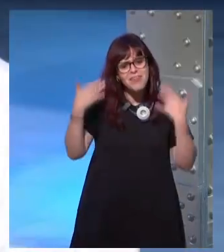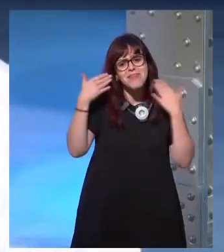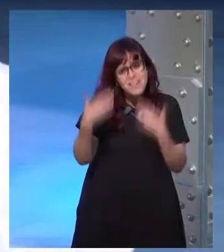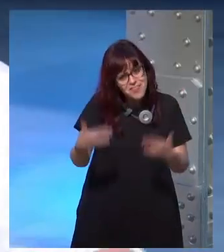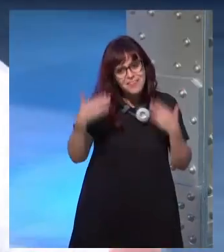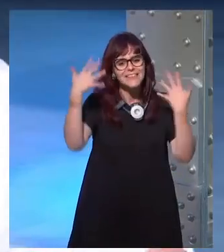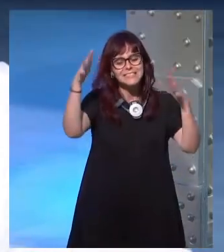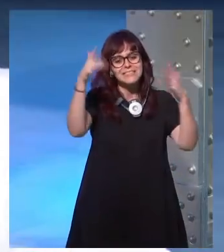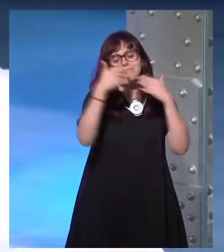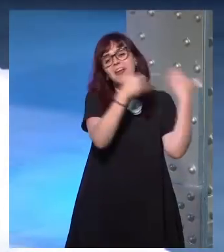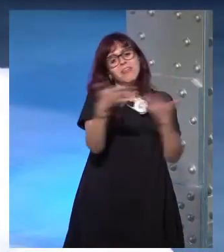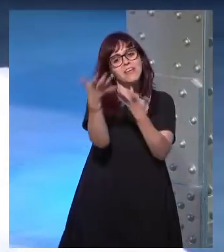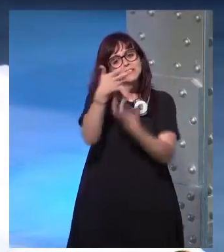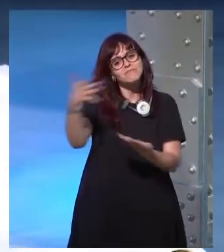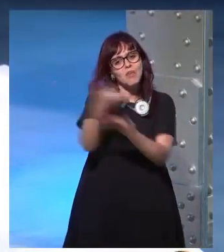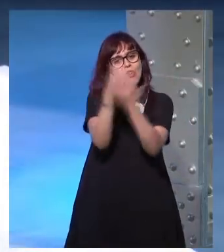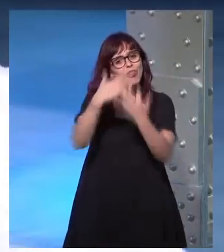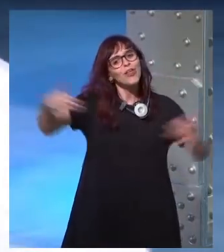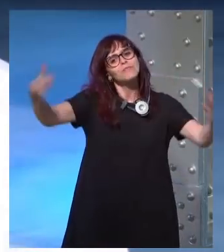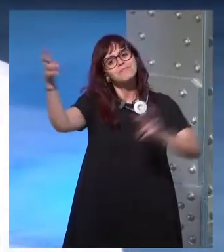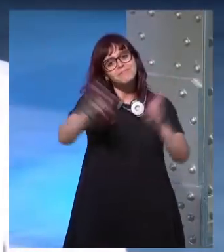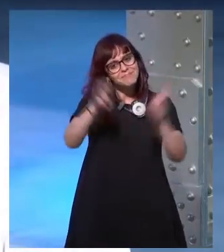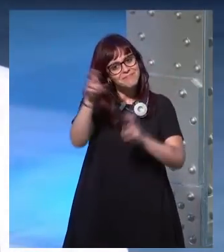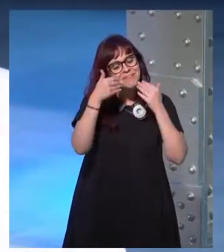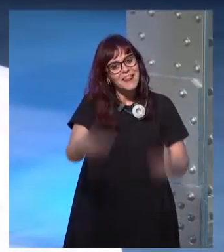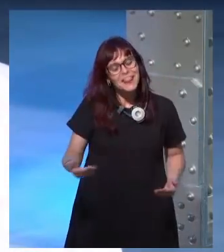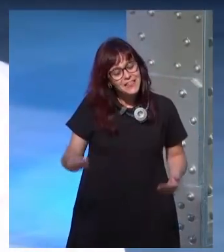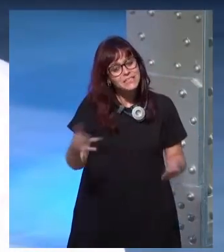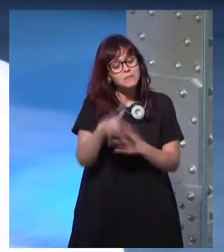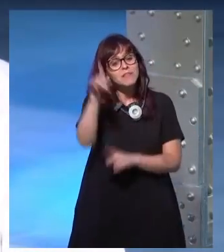words. It's been great.